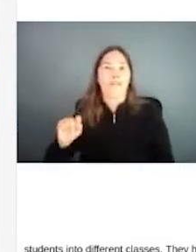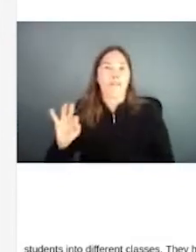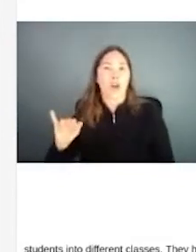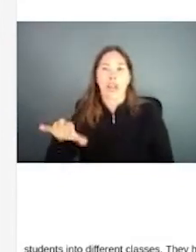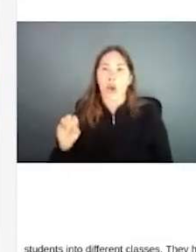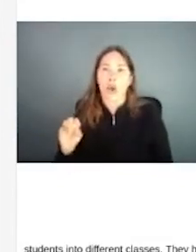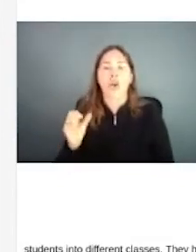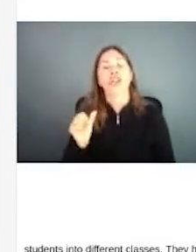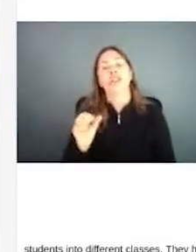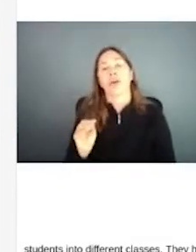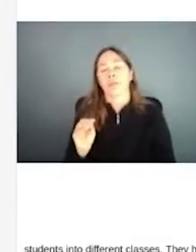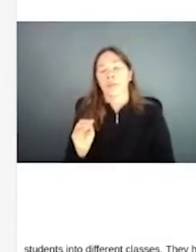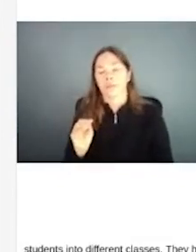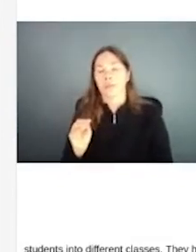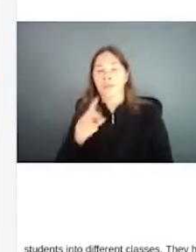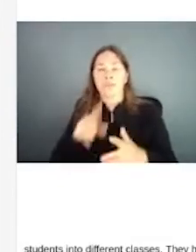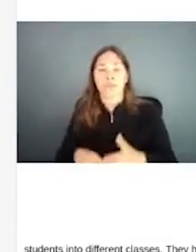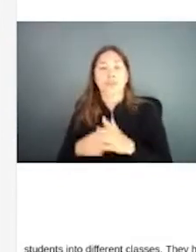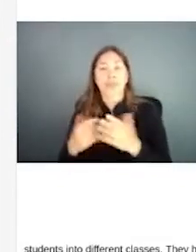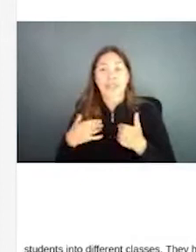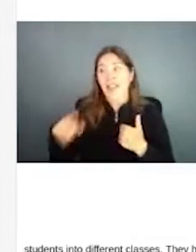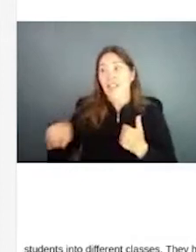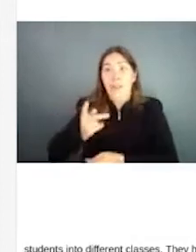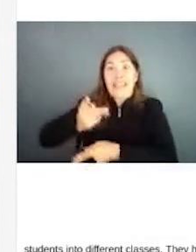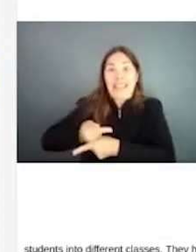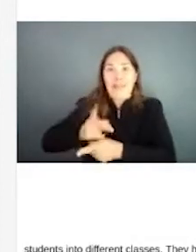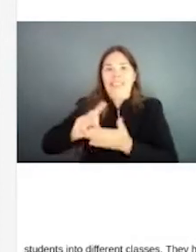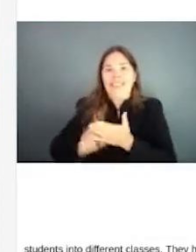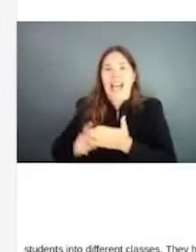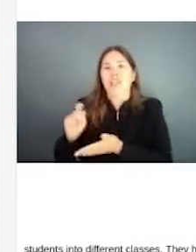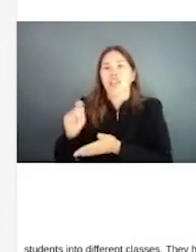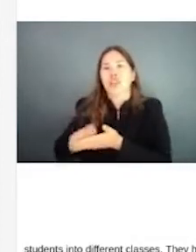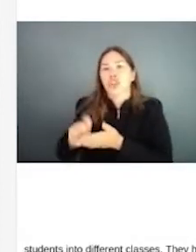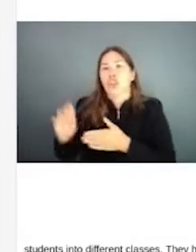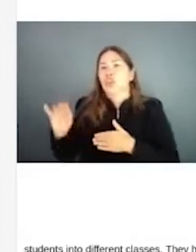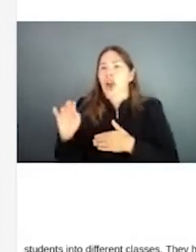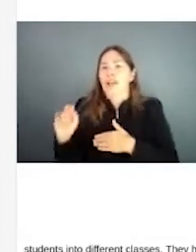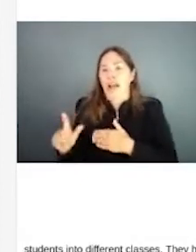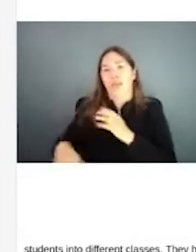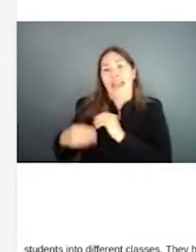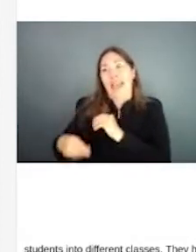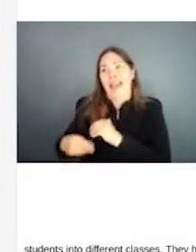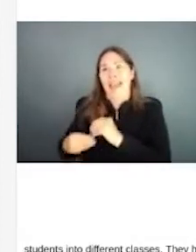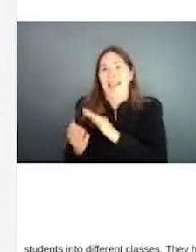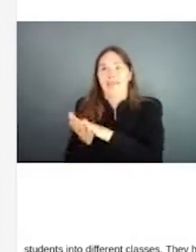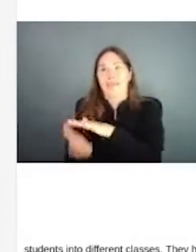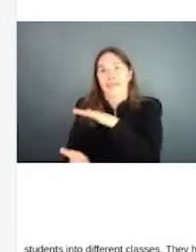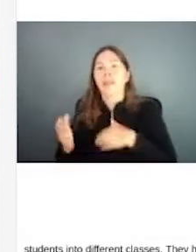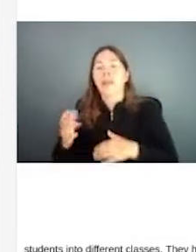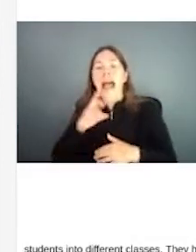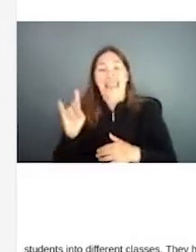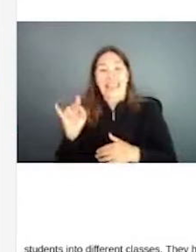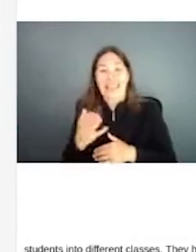so I started having them keep a design journal where there was a lot more written things in here. I even did things related